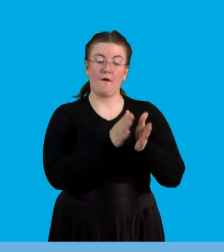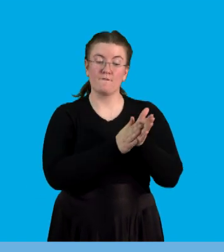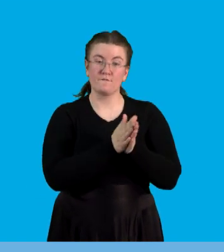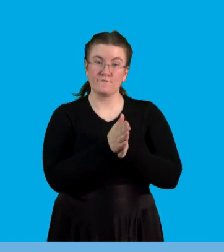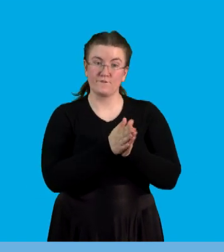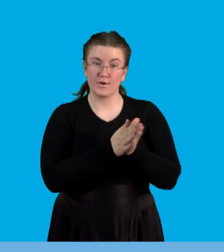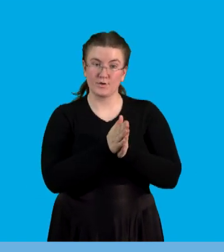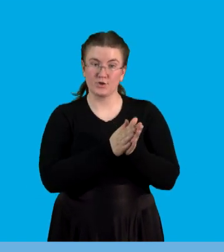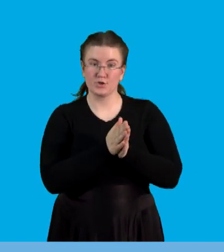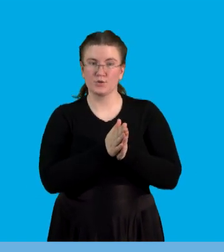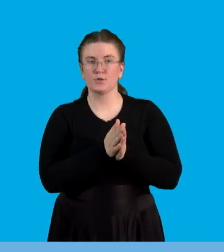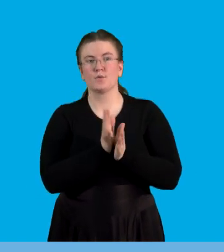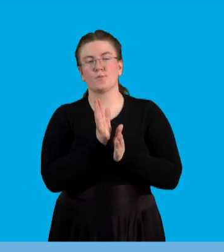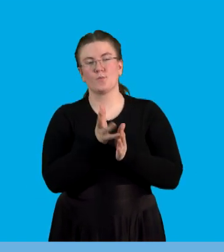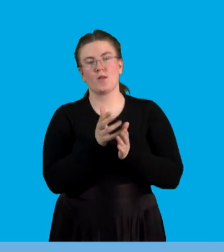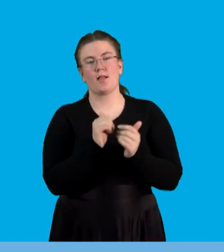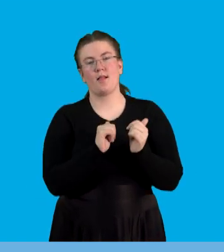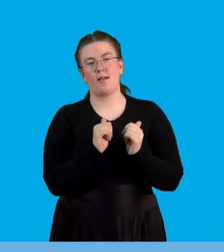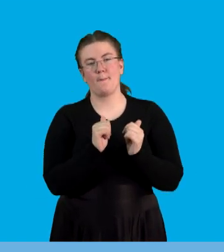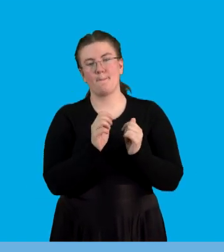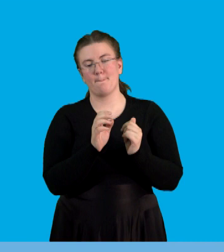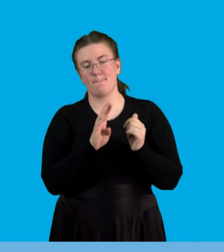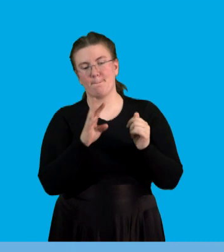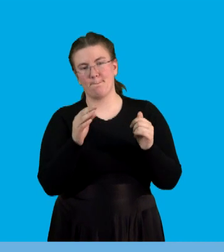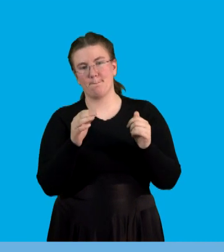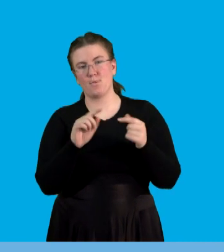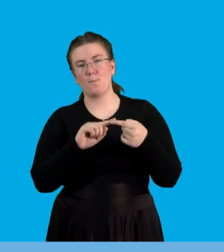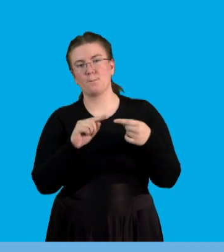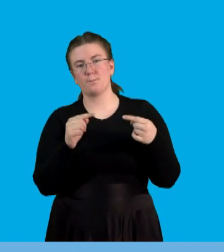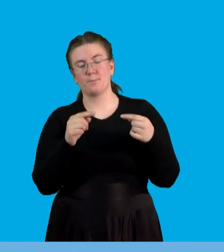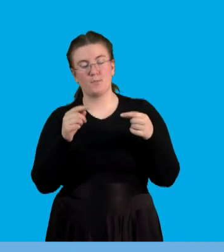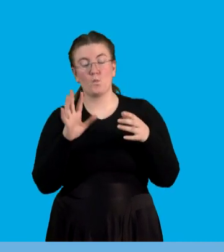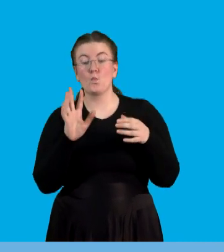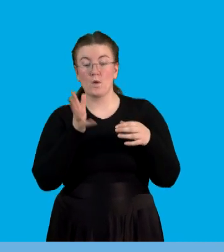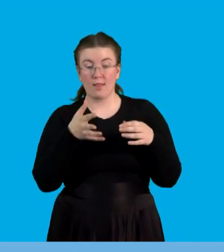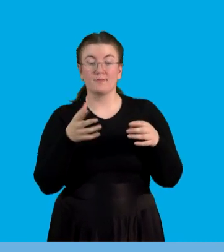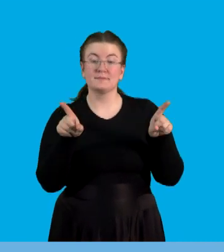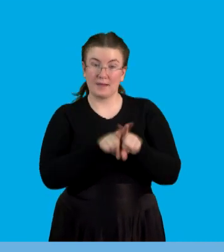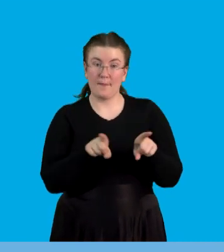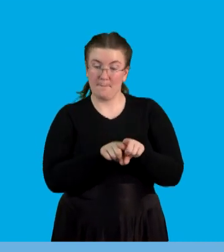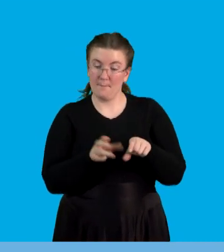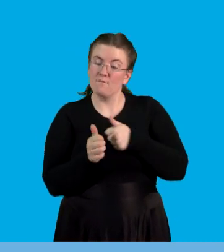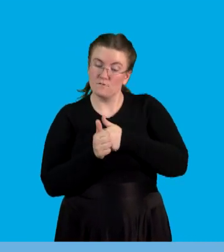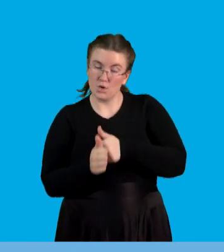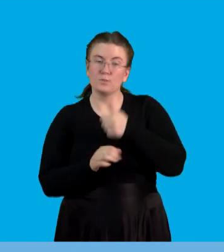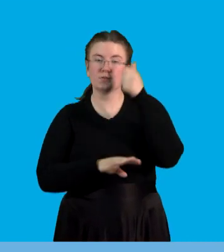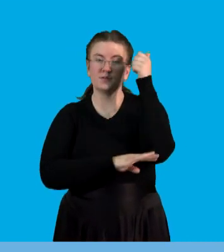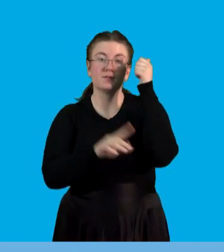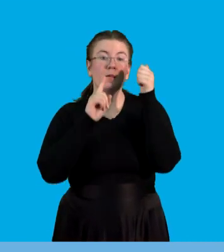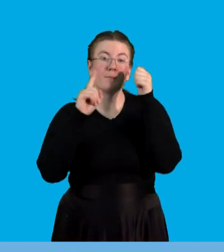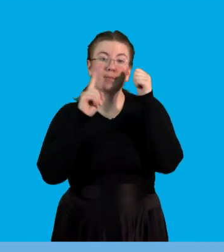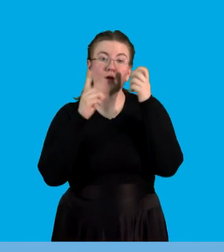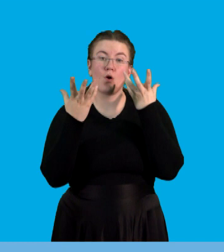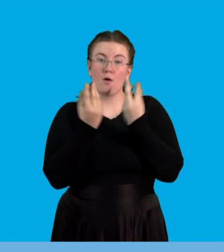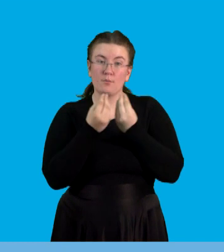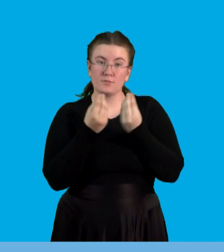friction will always act parallel to the surface, but the normal force, if your object is there, your normal